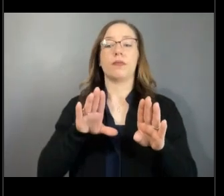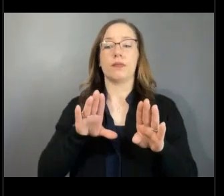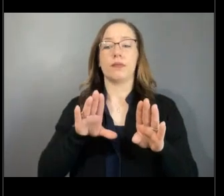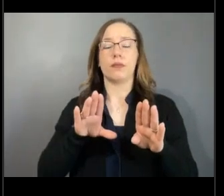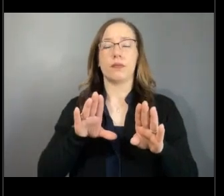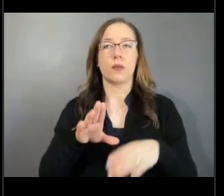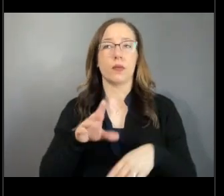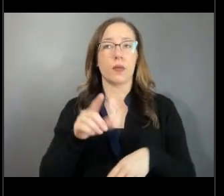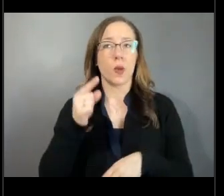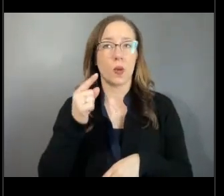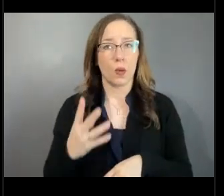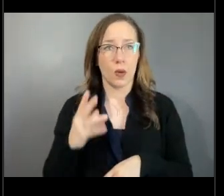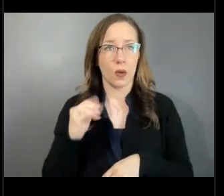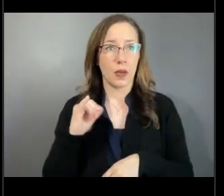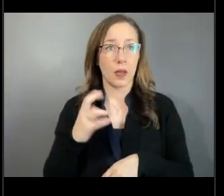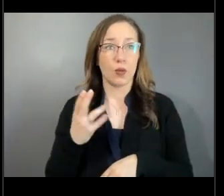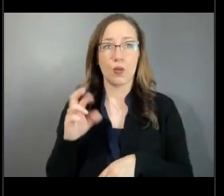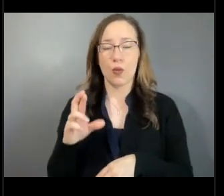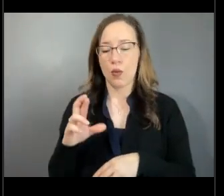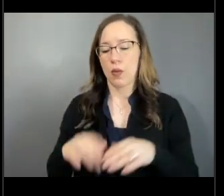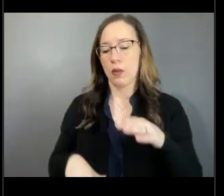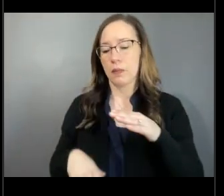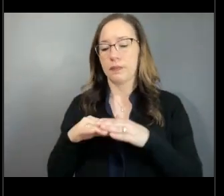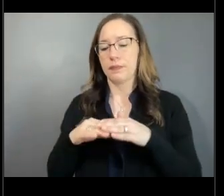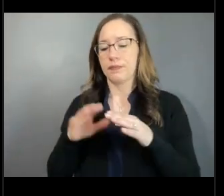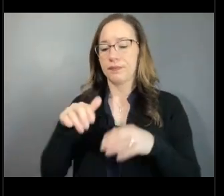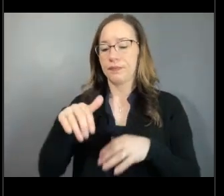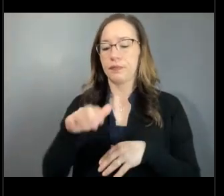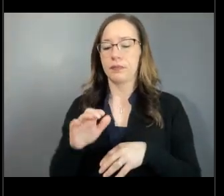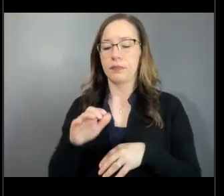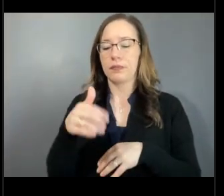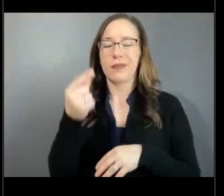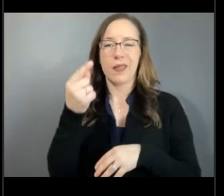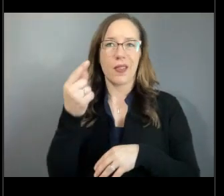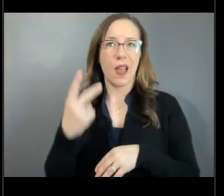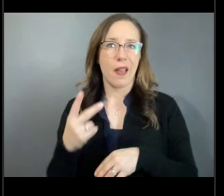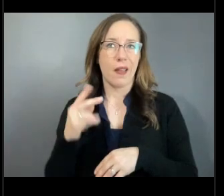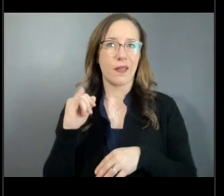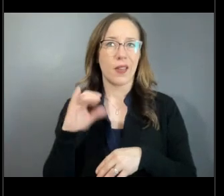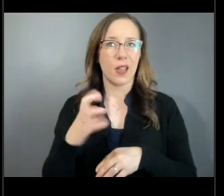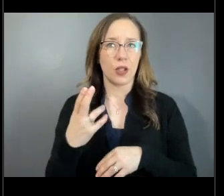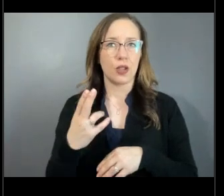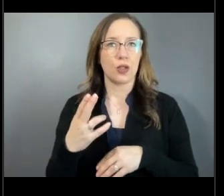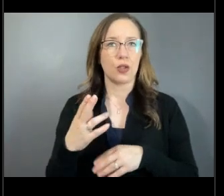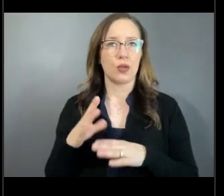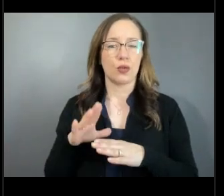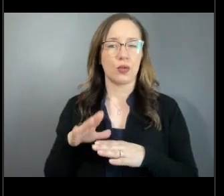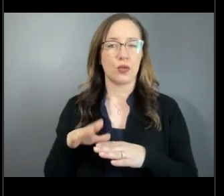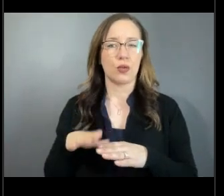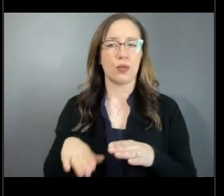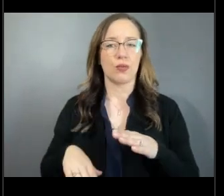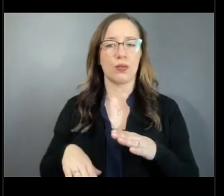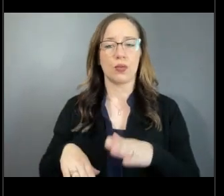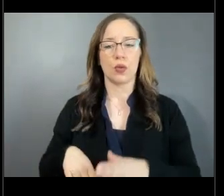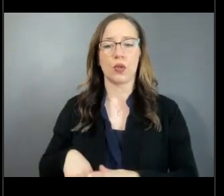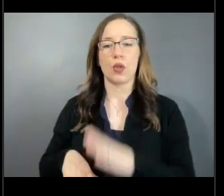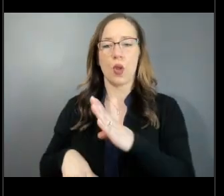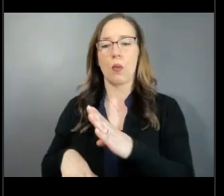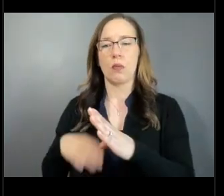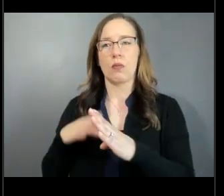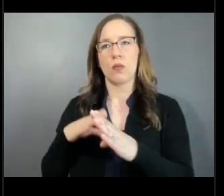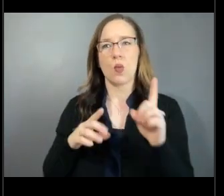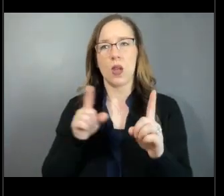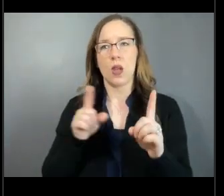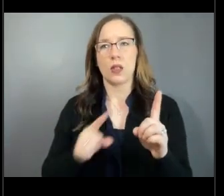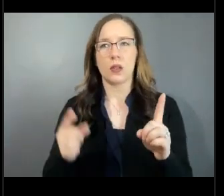inch or maximum beveled height of a 1/2 inch with a slope no greater than 1 to 2 at a